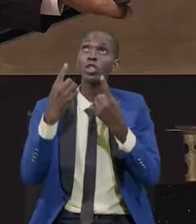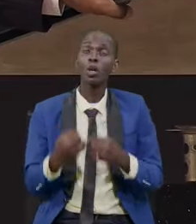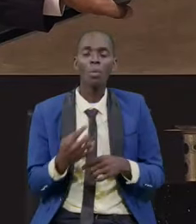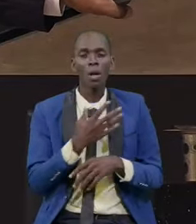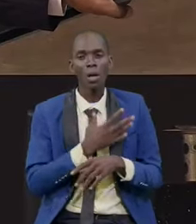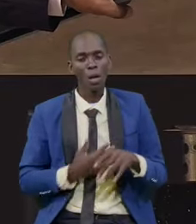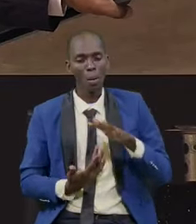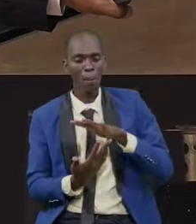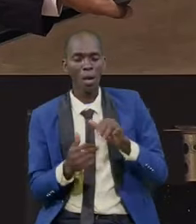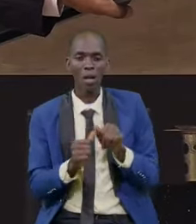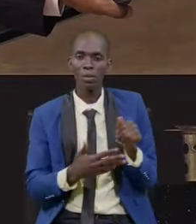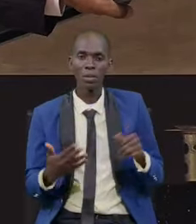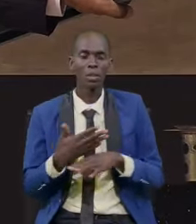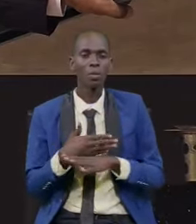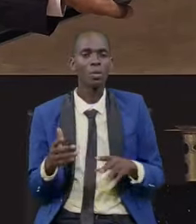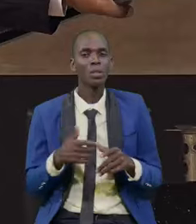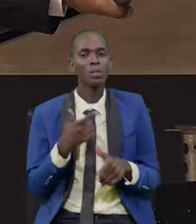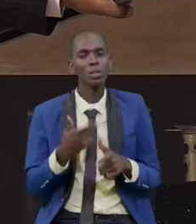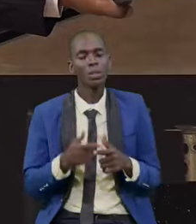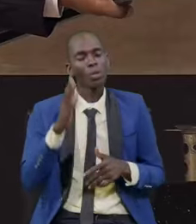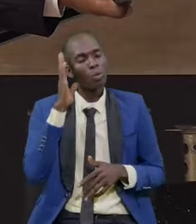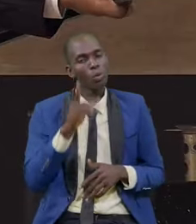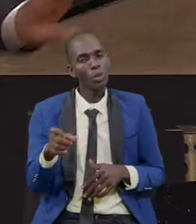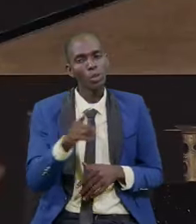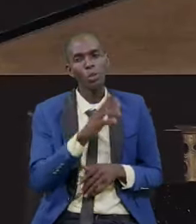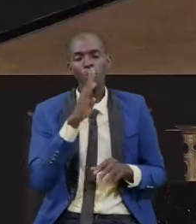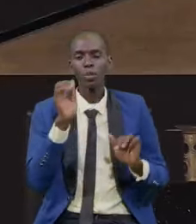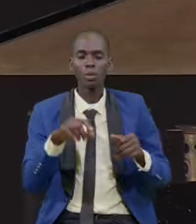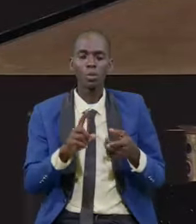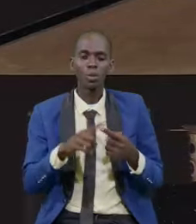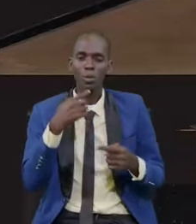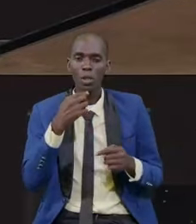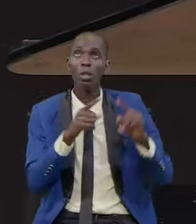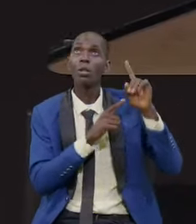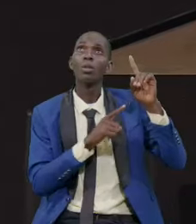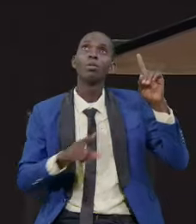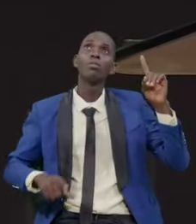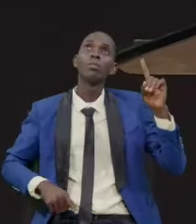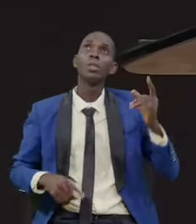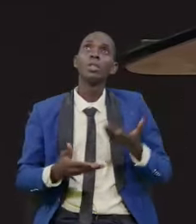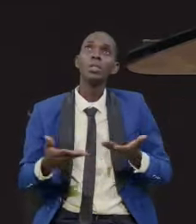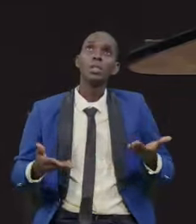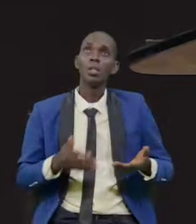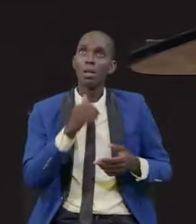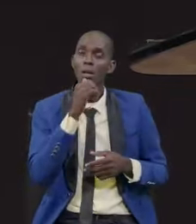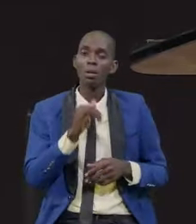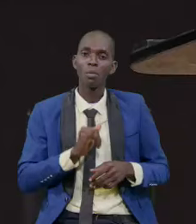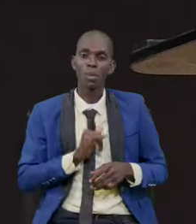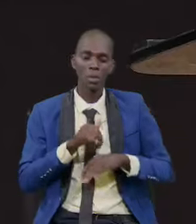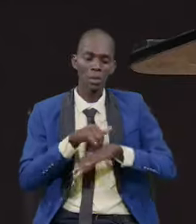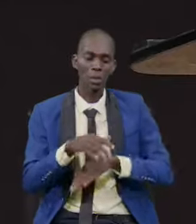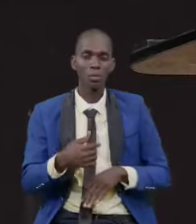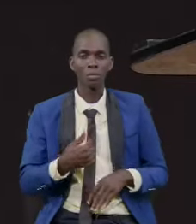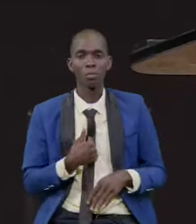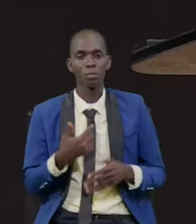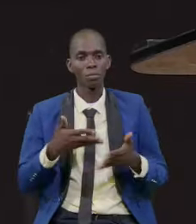burn everything away. Then will you be able to say, Lord, here am I, send me.